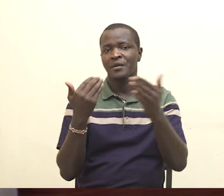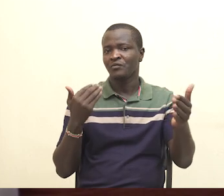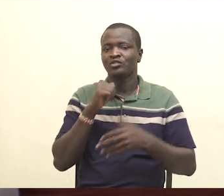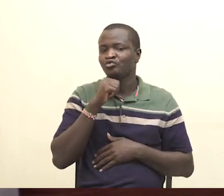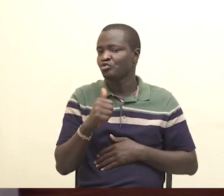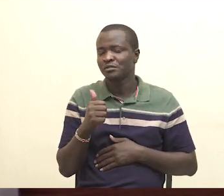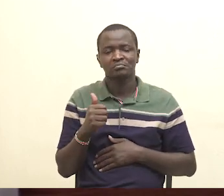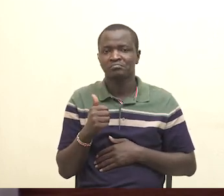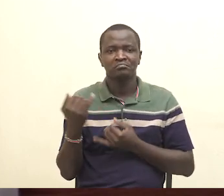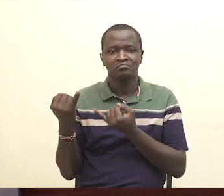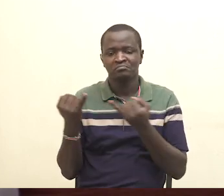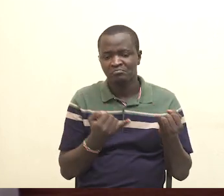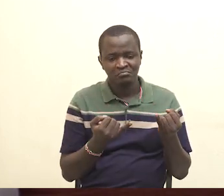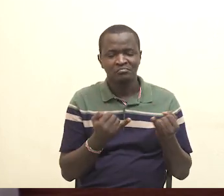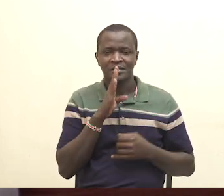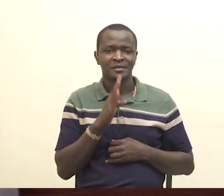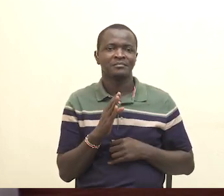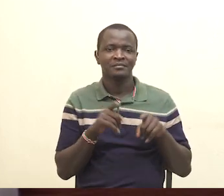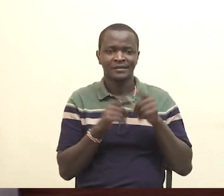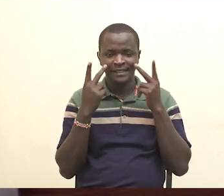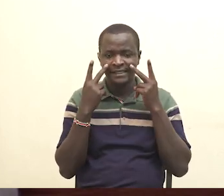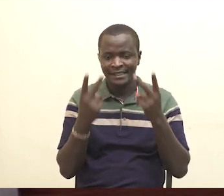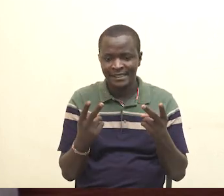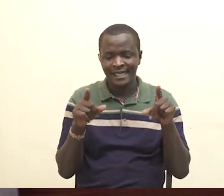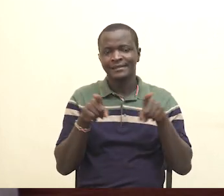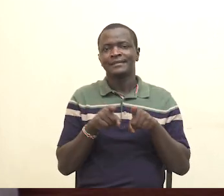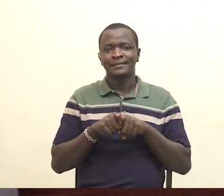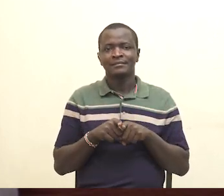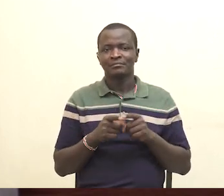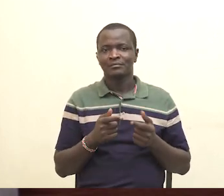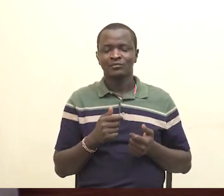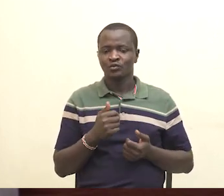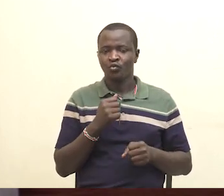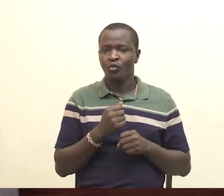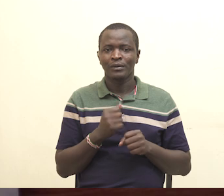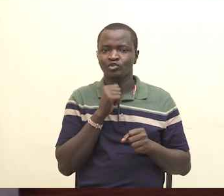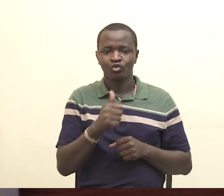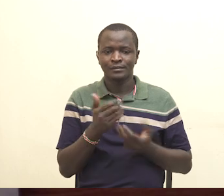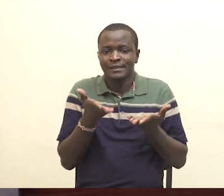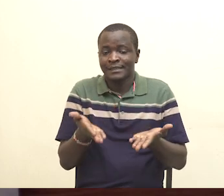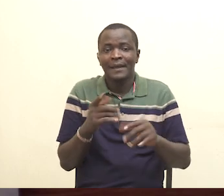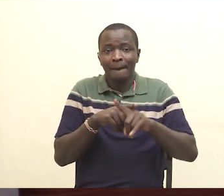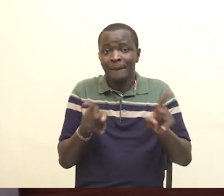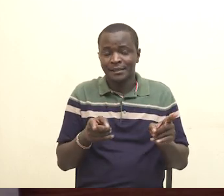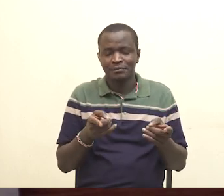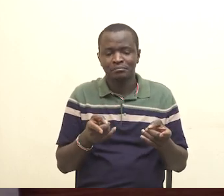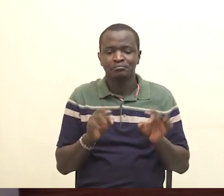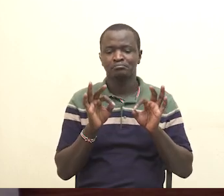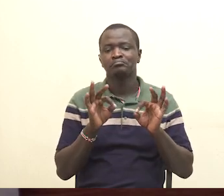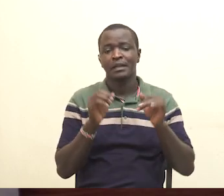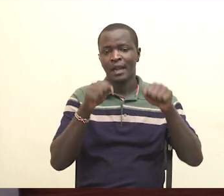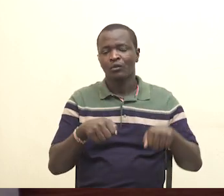not being seen as eligible to attend, but nowadays we appear